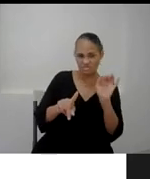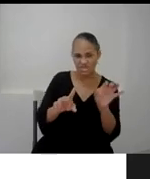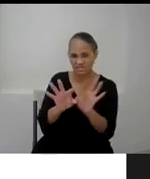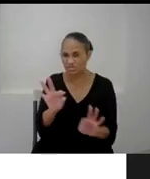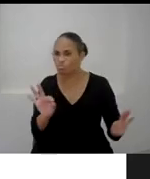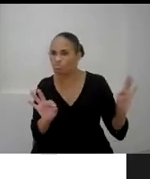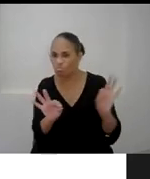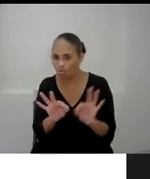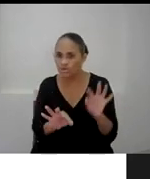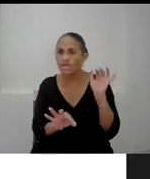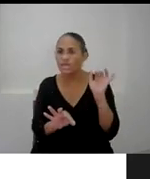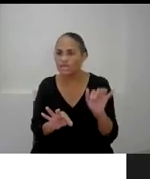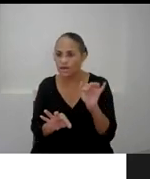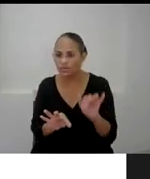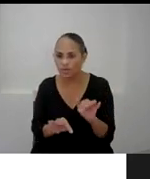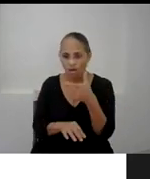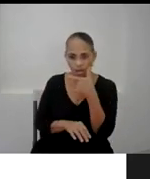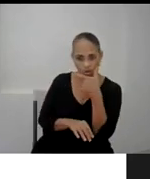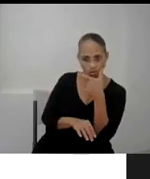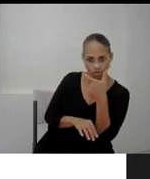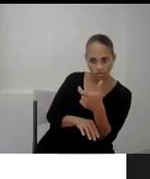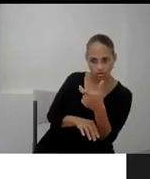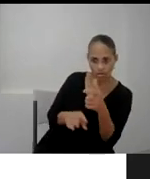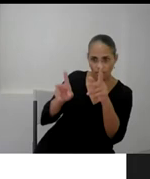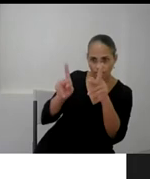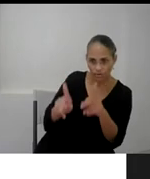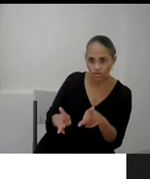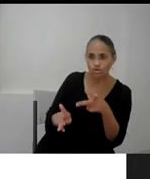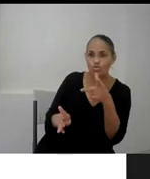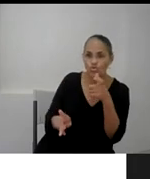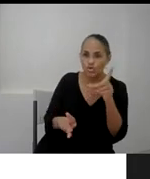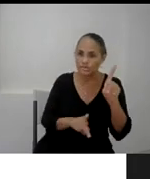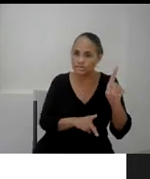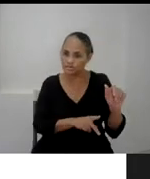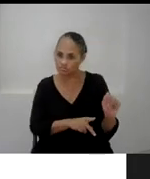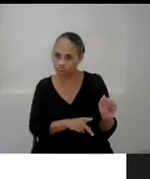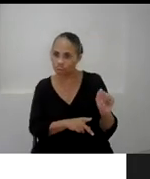looking through the lens of the person with intellectual disabilities.